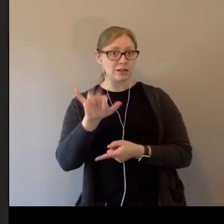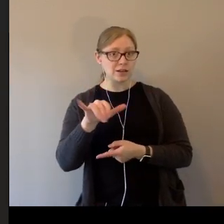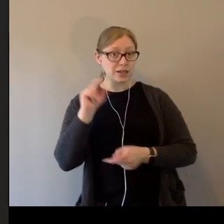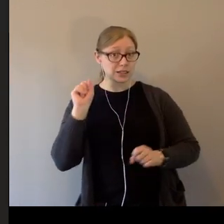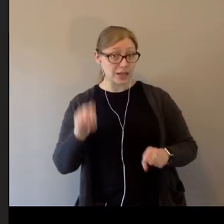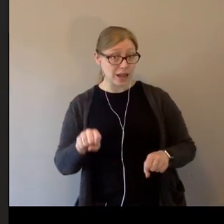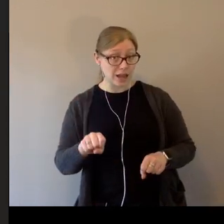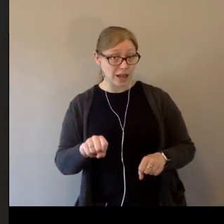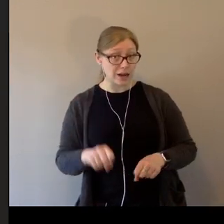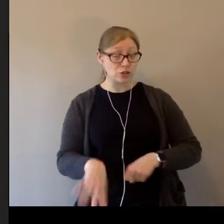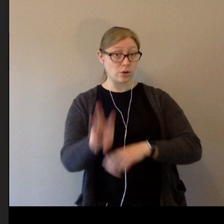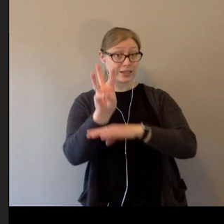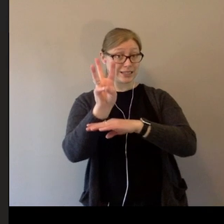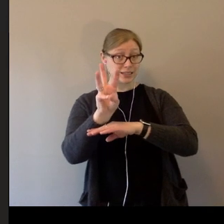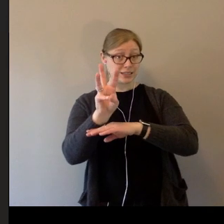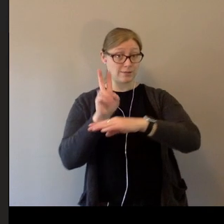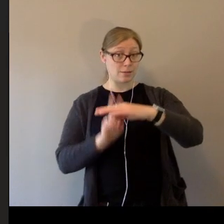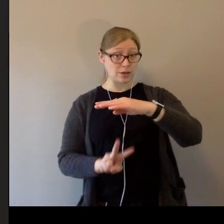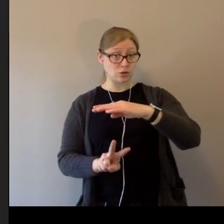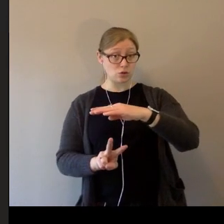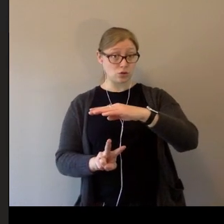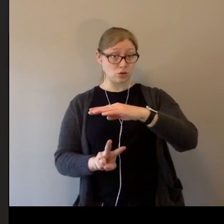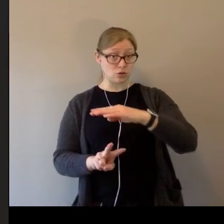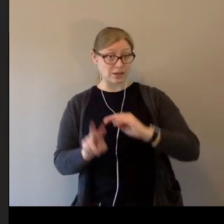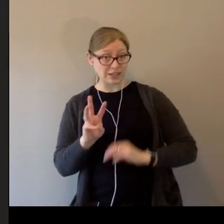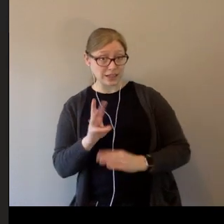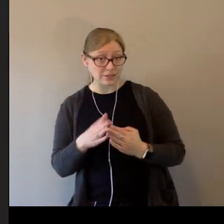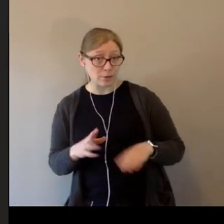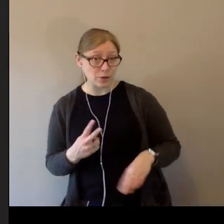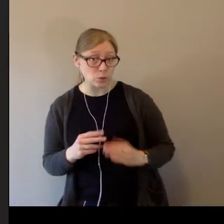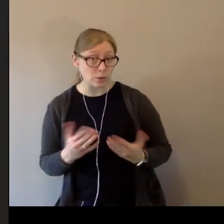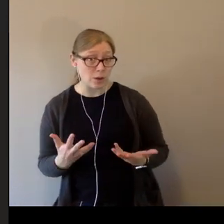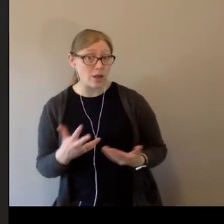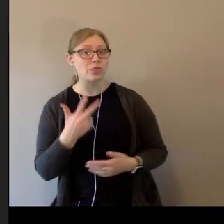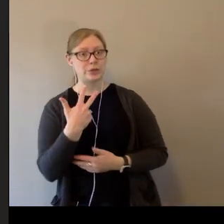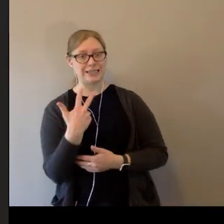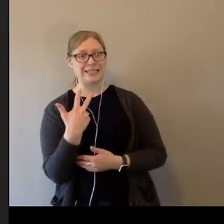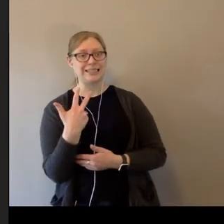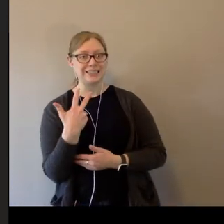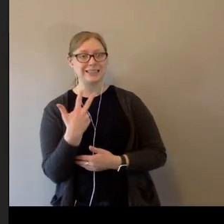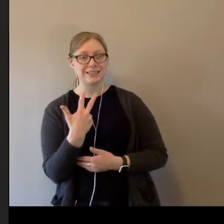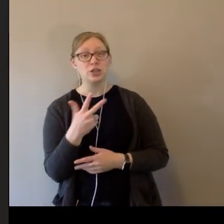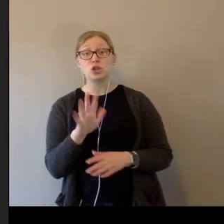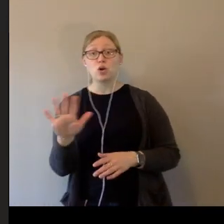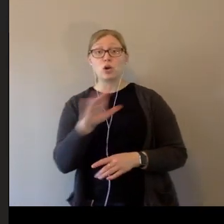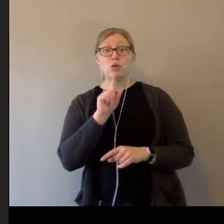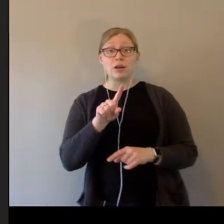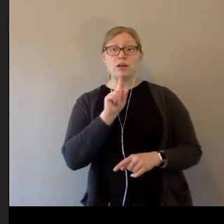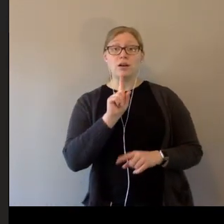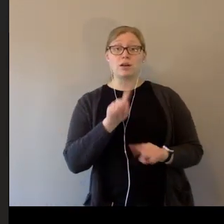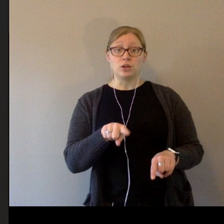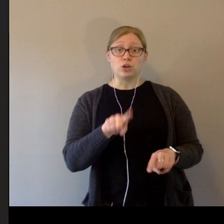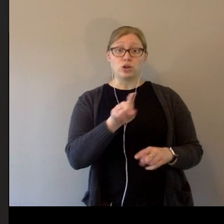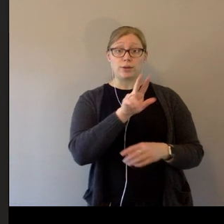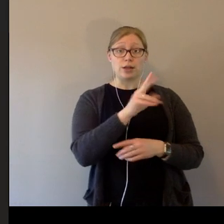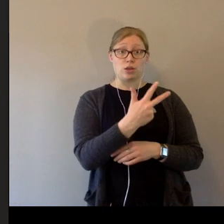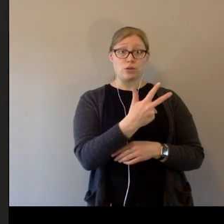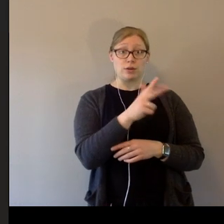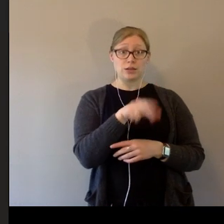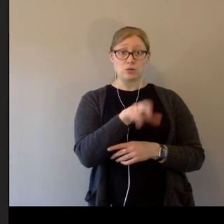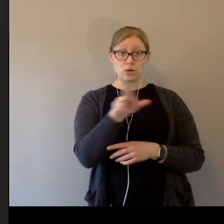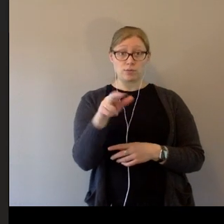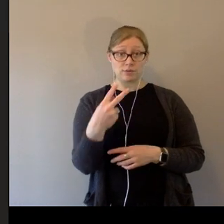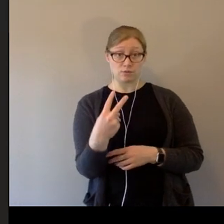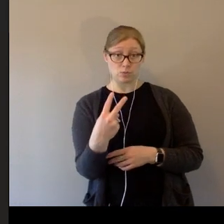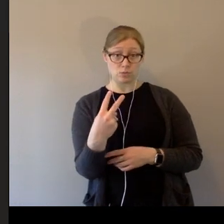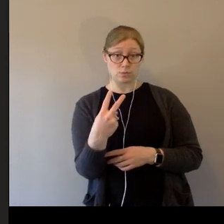3. And so your real answer should be 3 square root of 2. So this is what I will want for your answer, 3 square root